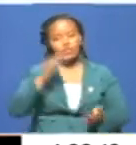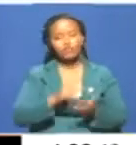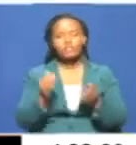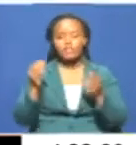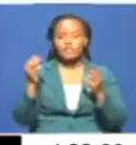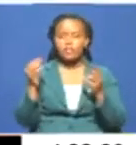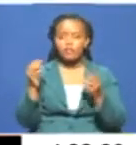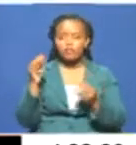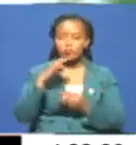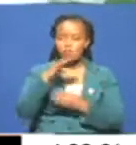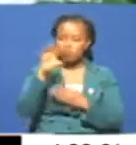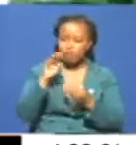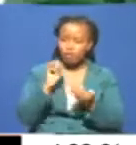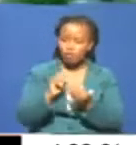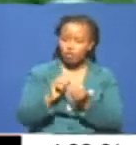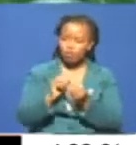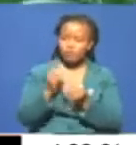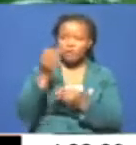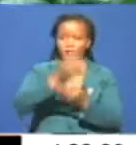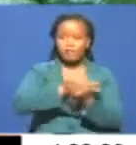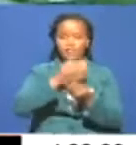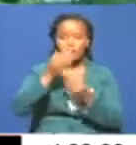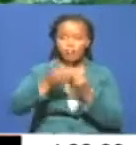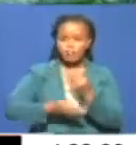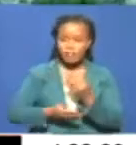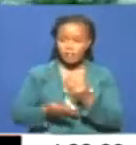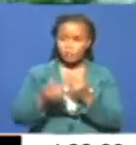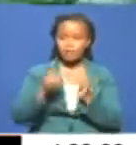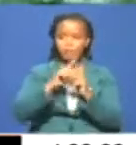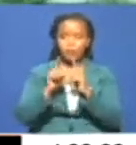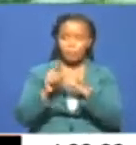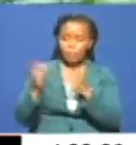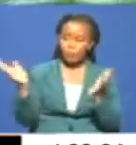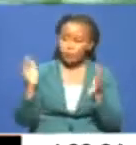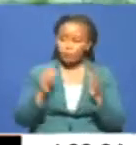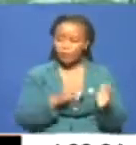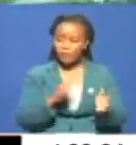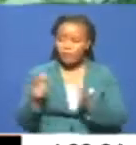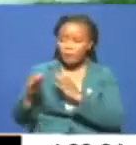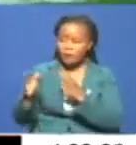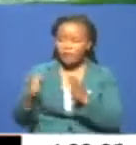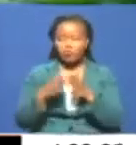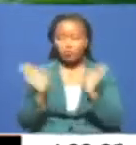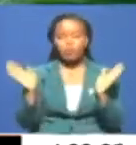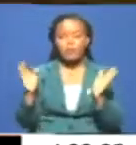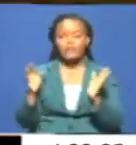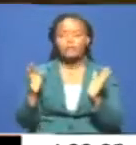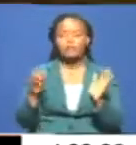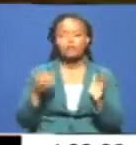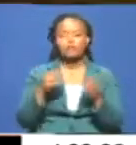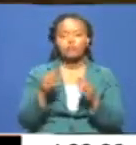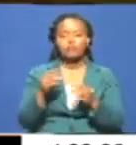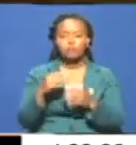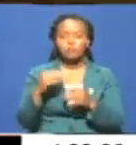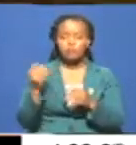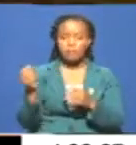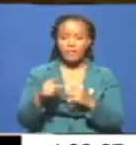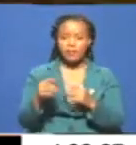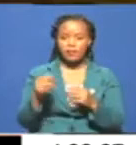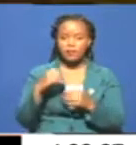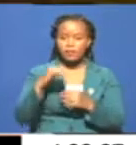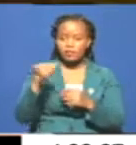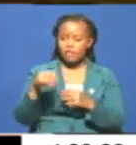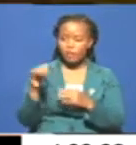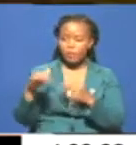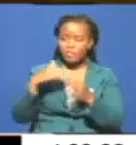the subsequent harvest. He added the review to open the avocado exports will be done in January next year. During the